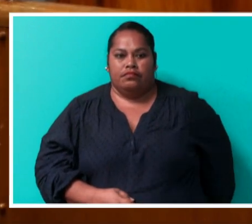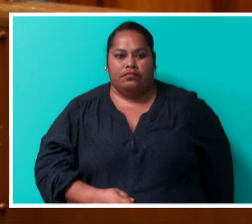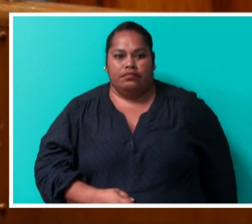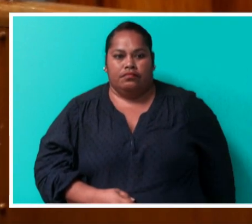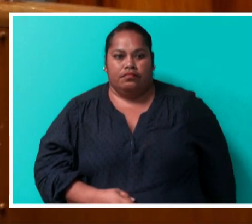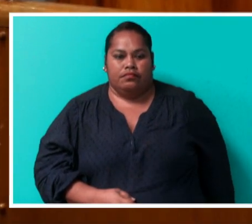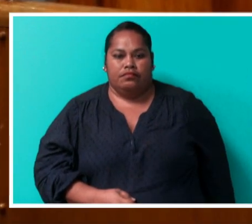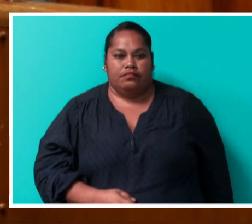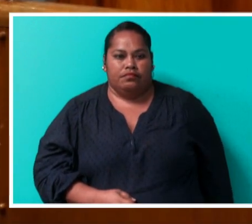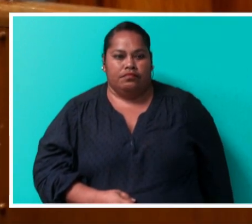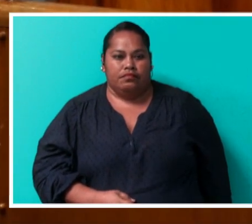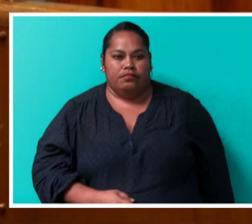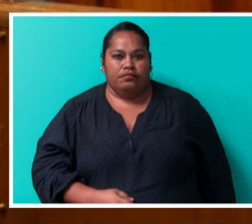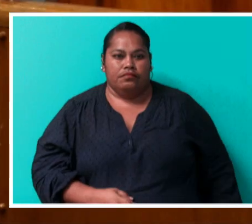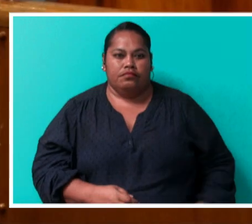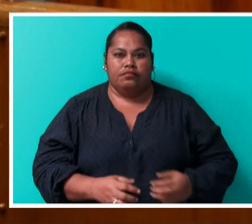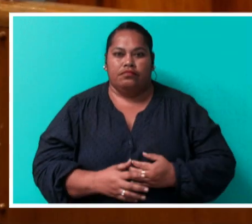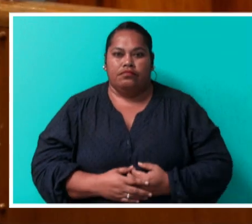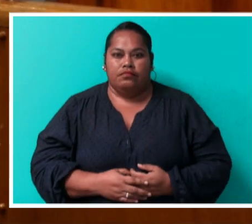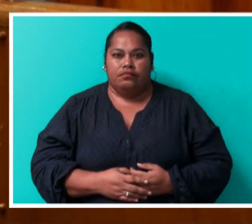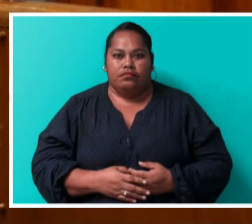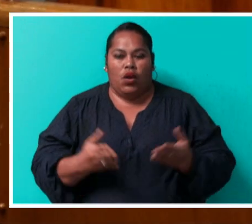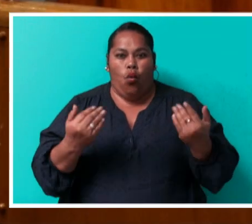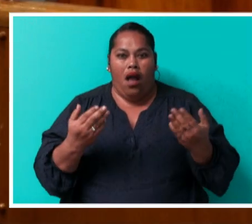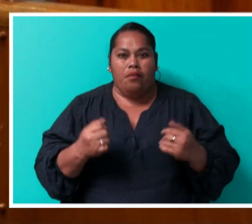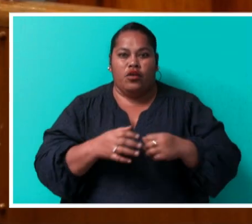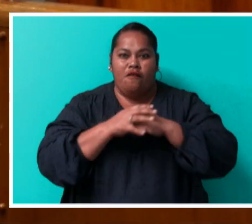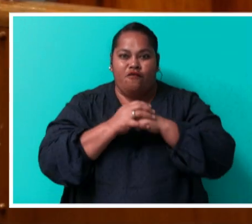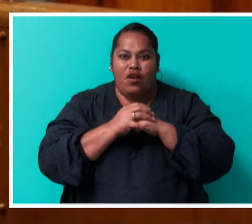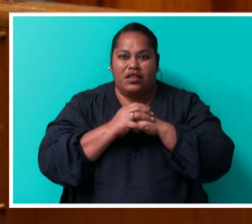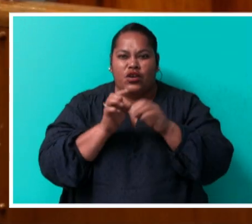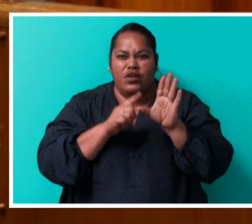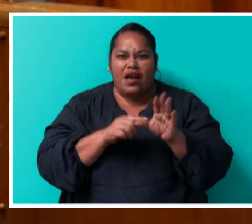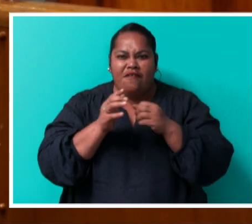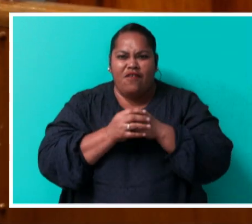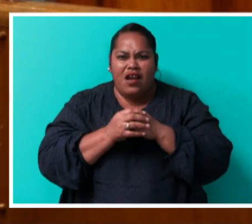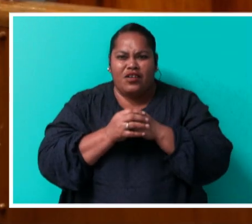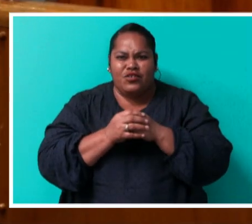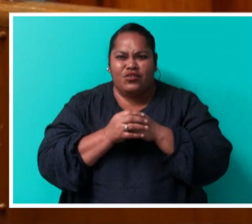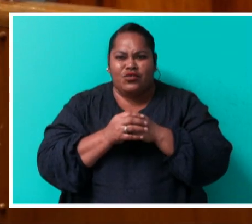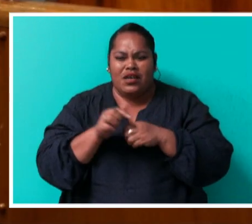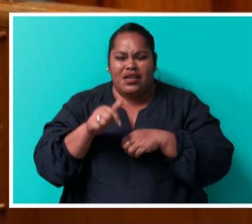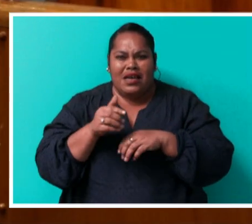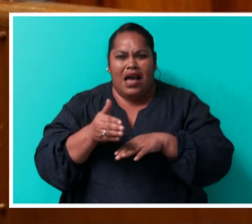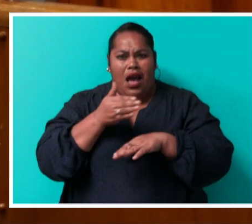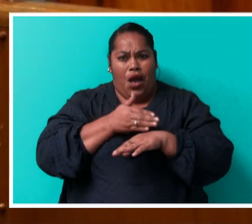My words of welcome to our friends, young friends who were here earlier. I hope they're enjoying